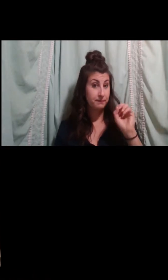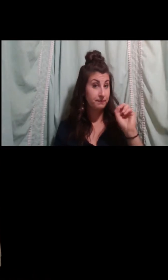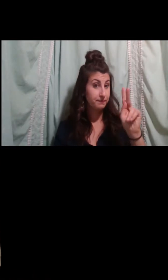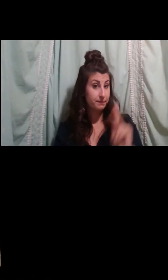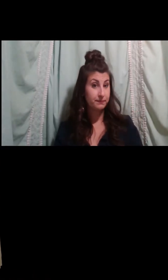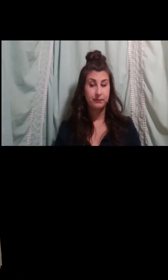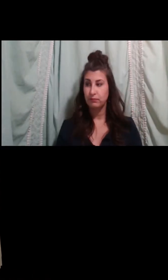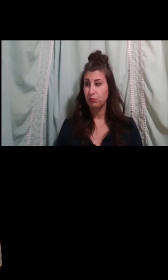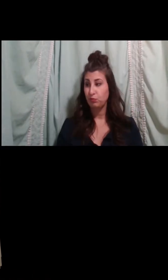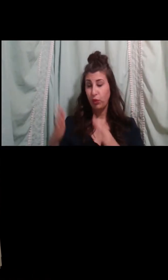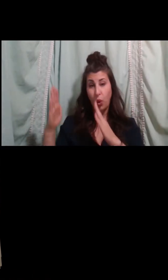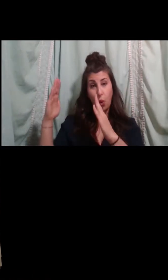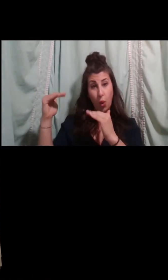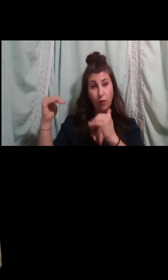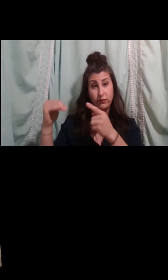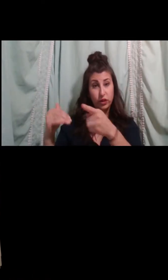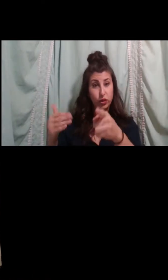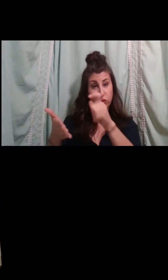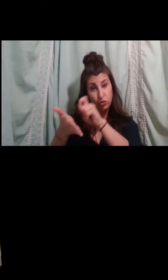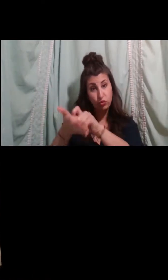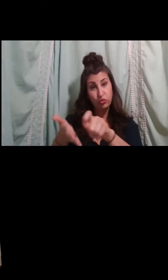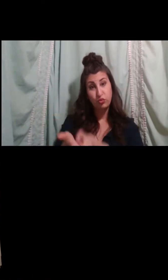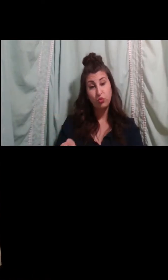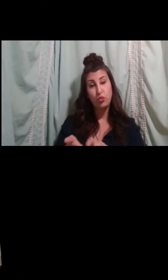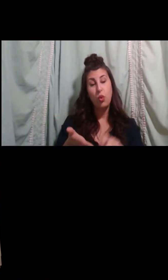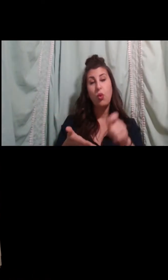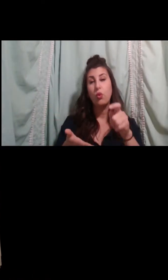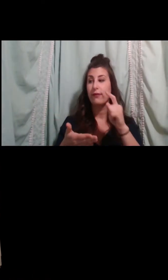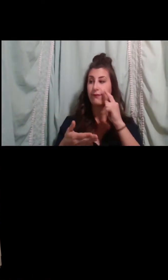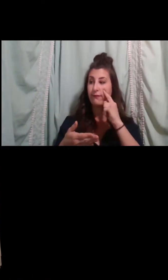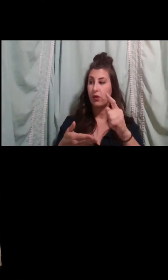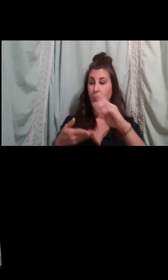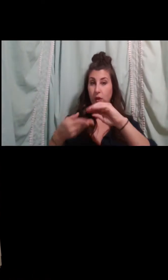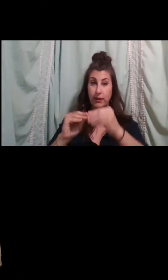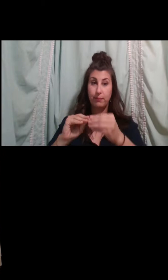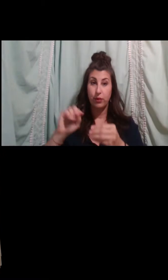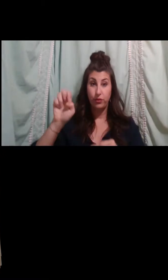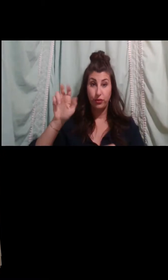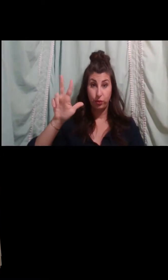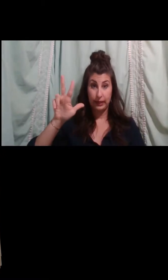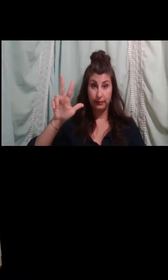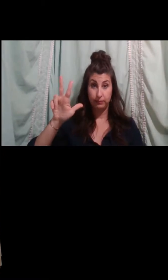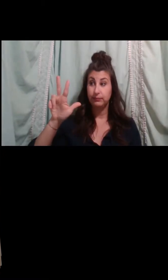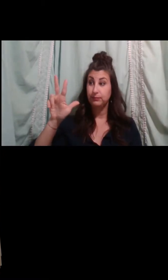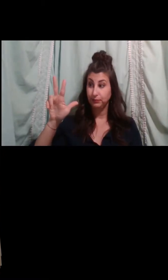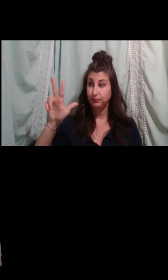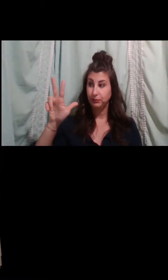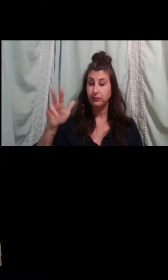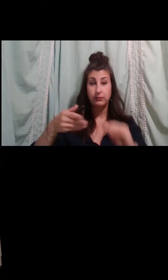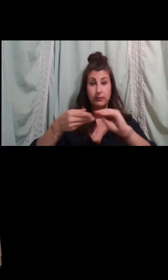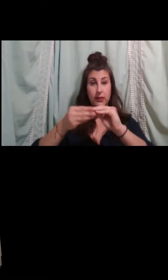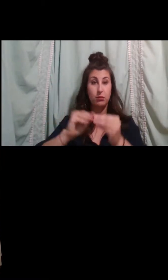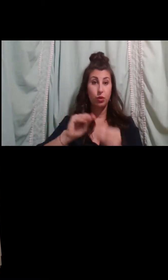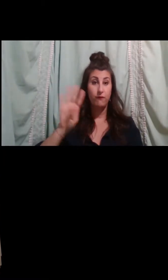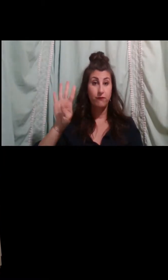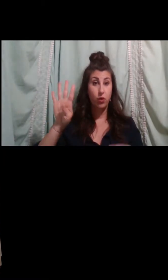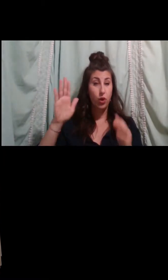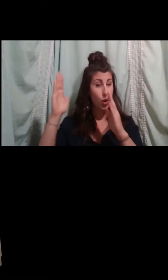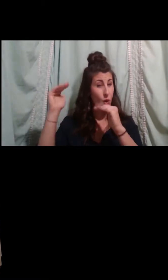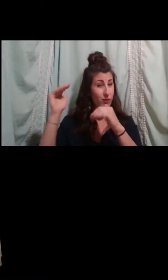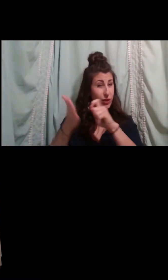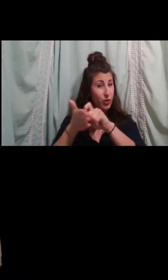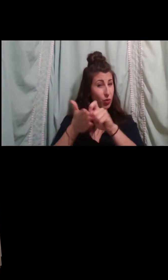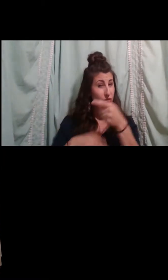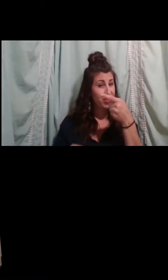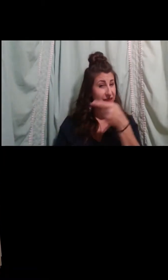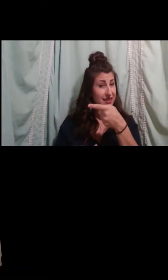All right, so hopefully this is what you got for number 3. For number 4,